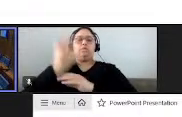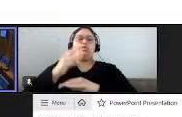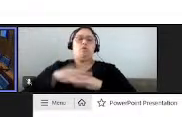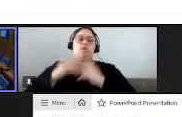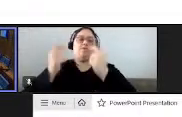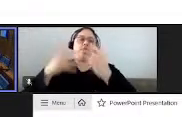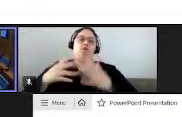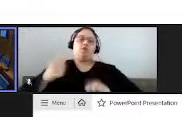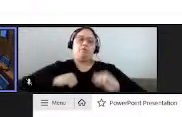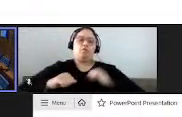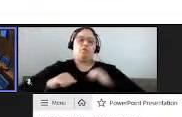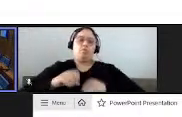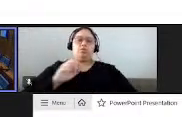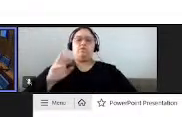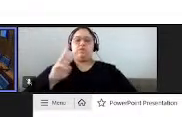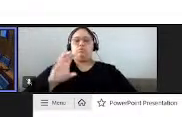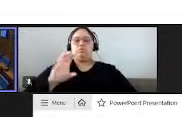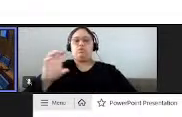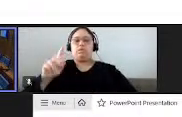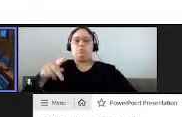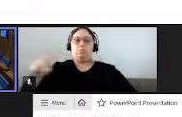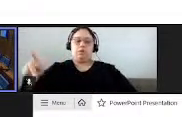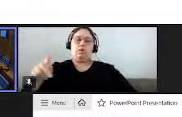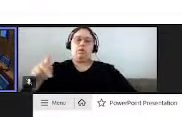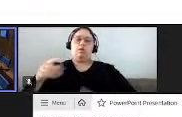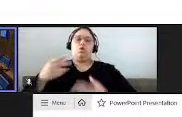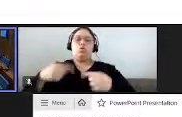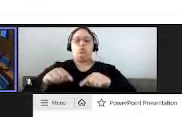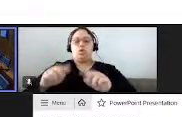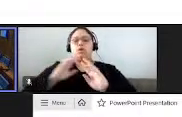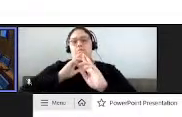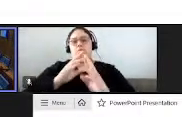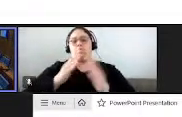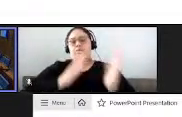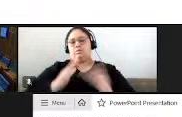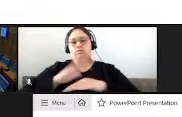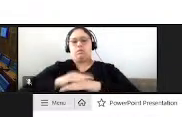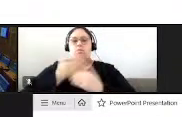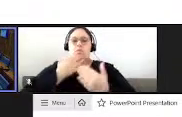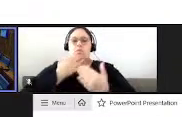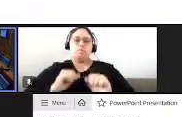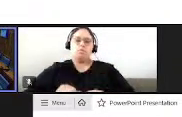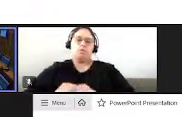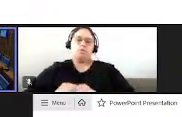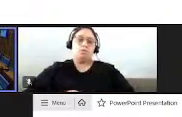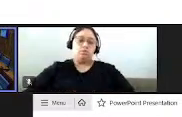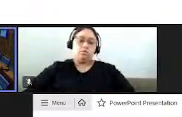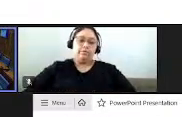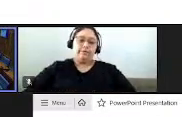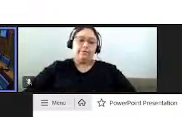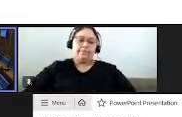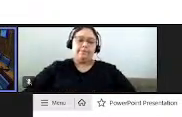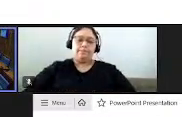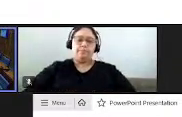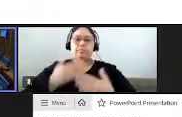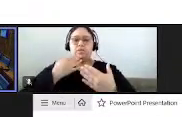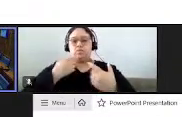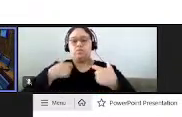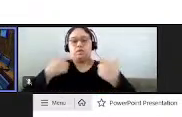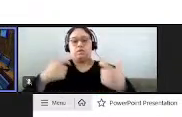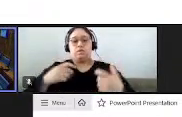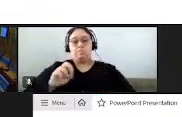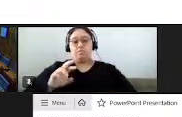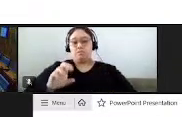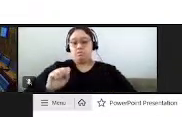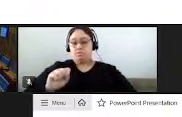financial performance of the WCPP during the reporting period. Thank you, Chairperson. Thank you very much, Mr. Secretary. Ms.